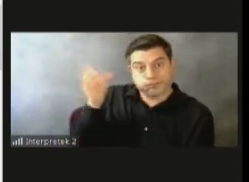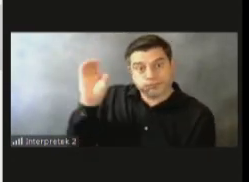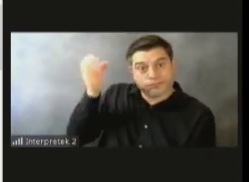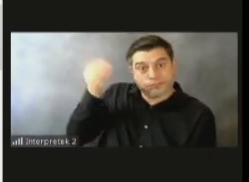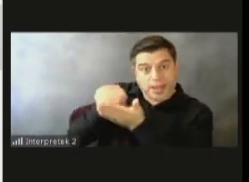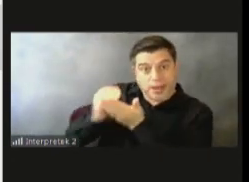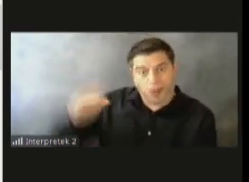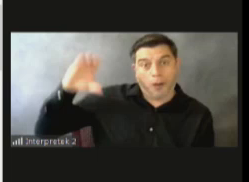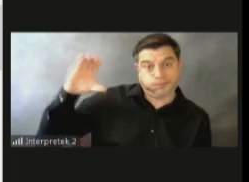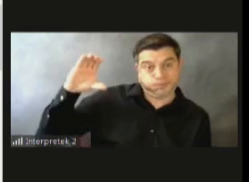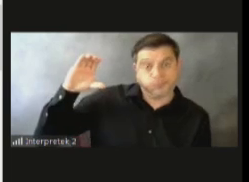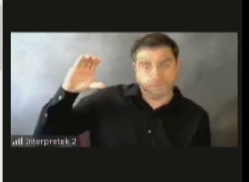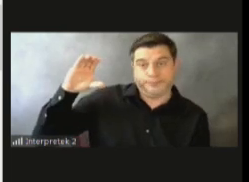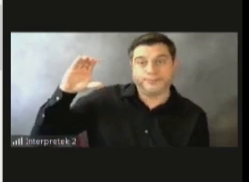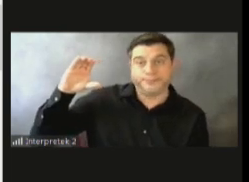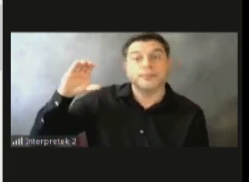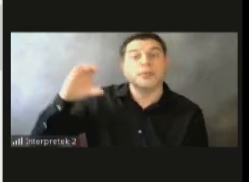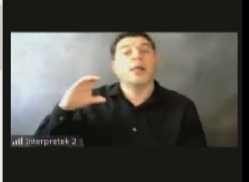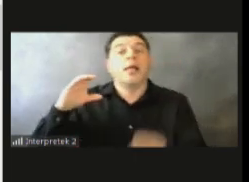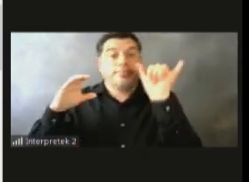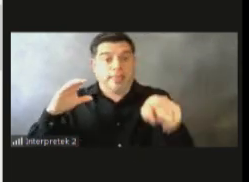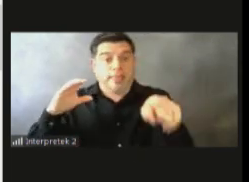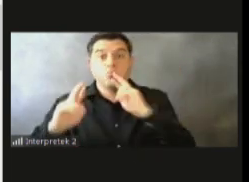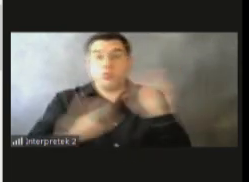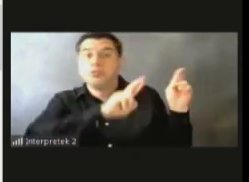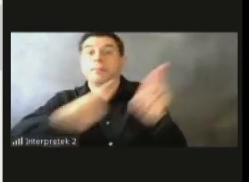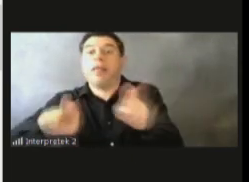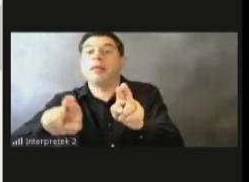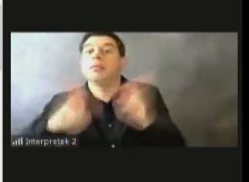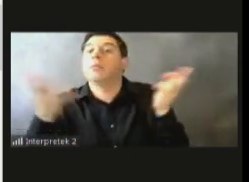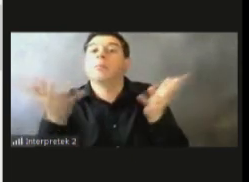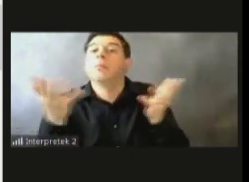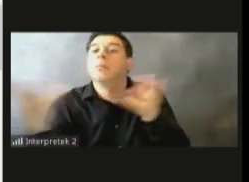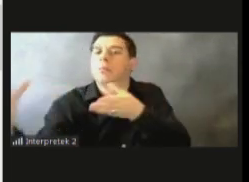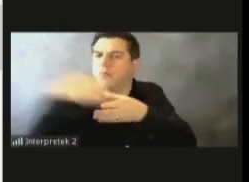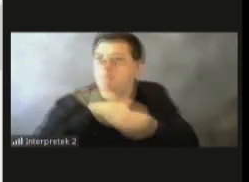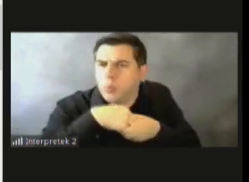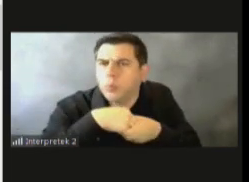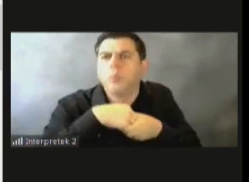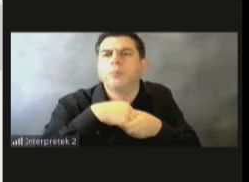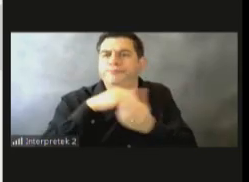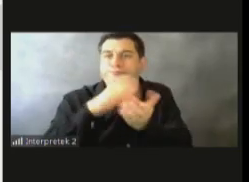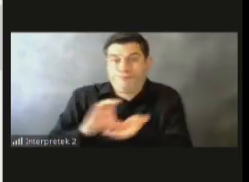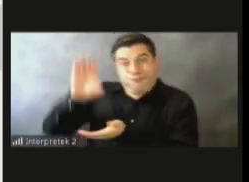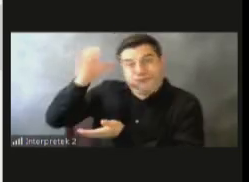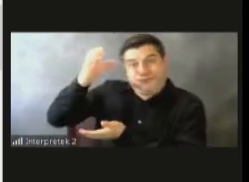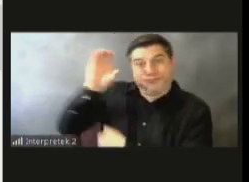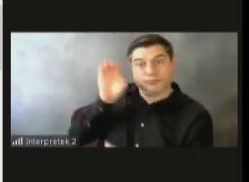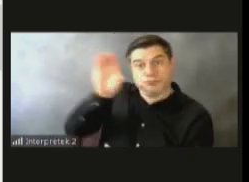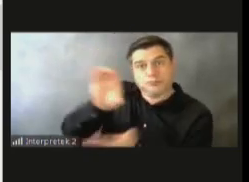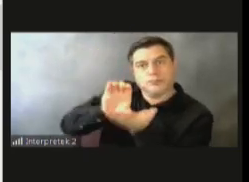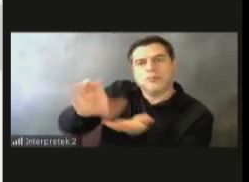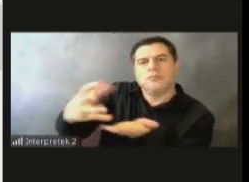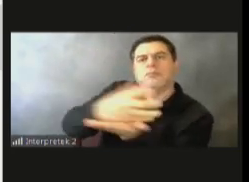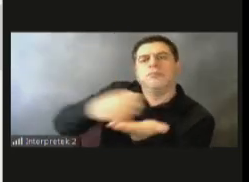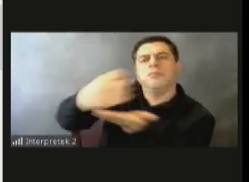The report also touches on devoting general revenue to affordable housing. One thing that we've noticed over the past decade or so is that because